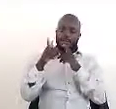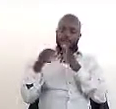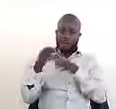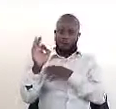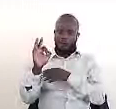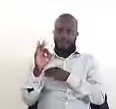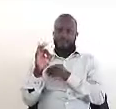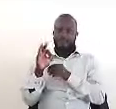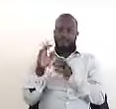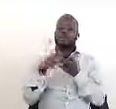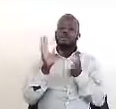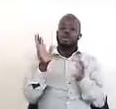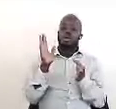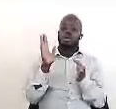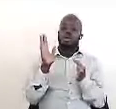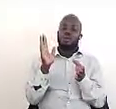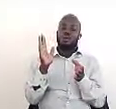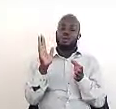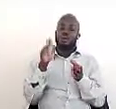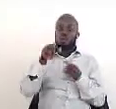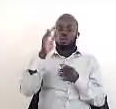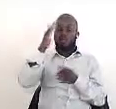off, particularly